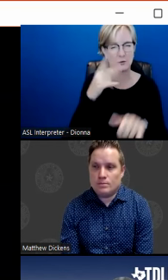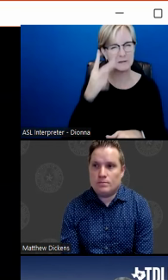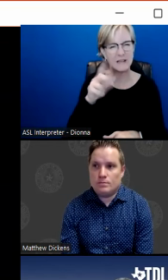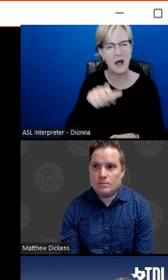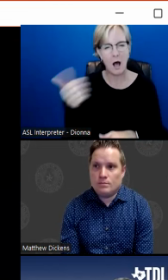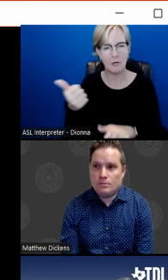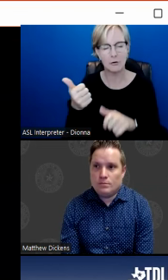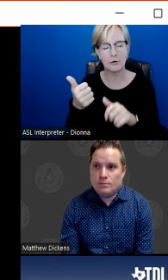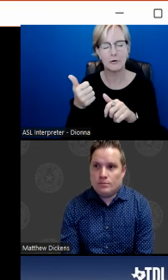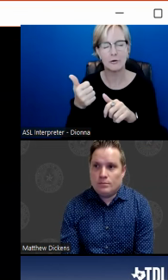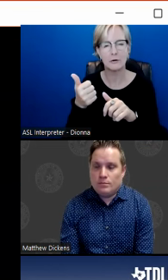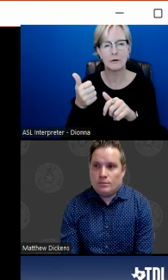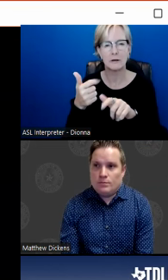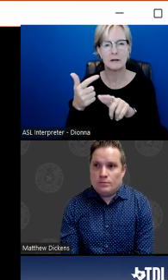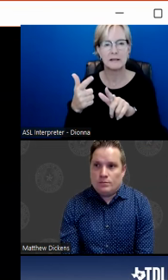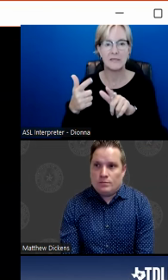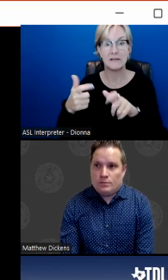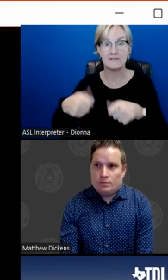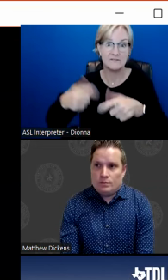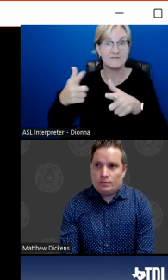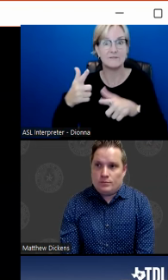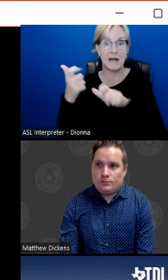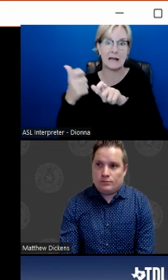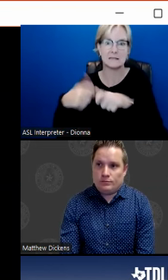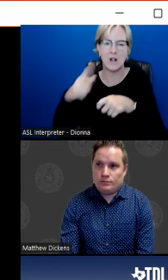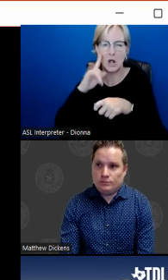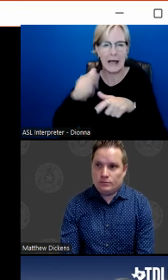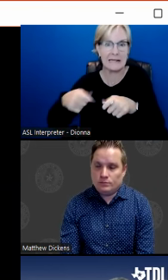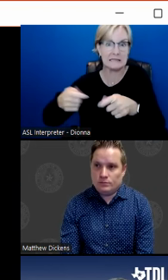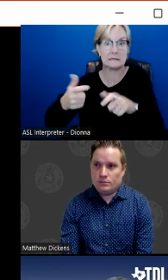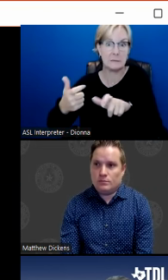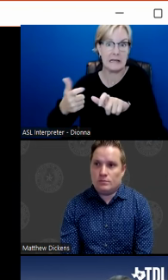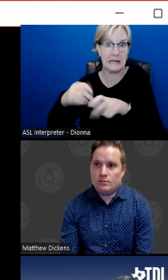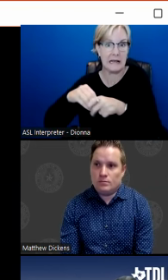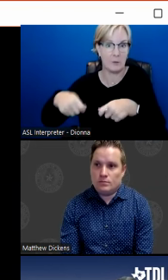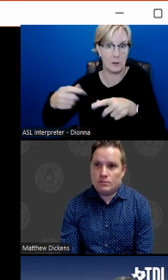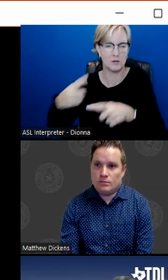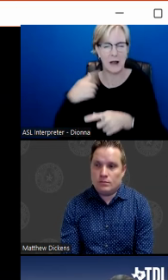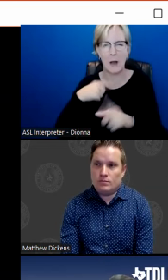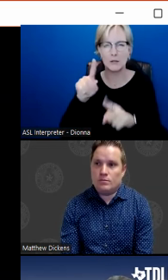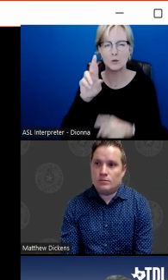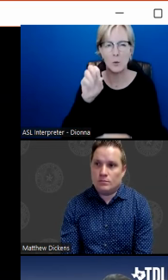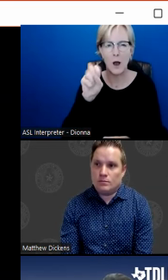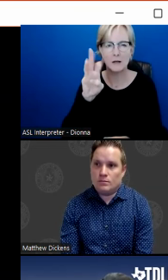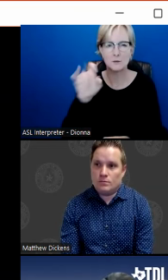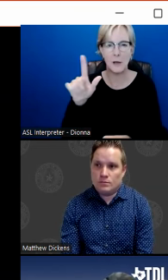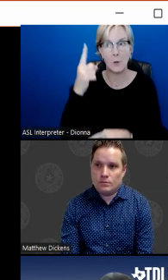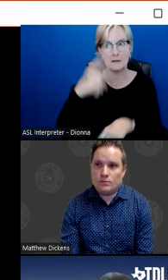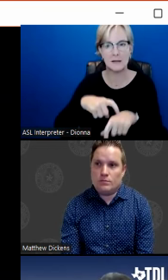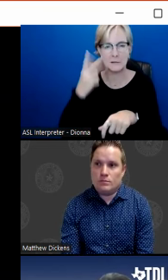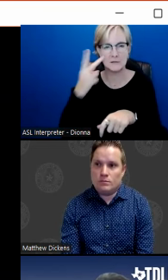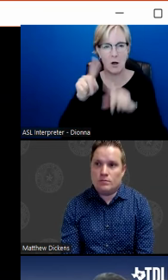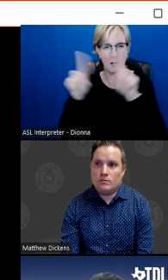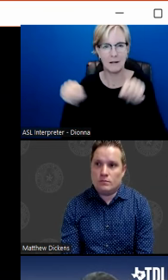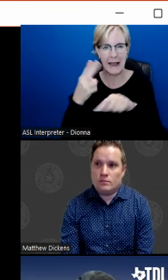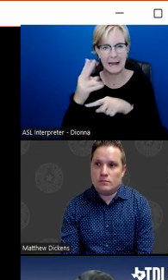faster, speedy wheelchair guy, or I've even went to Roswell and saw an alien in a wheelchair once, those